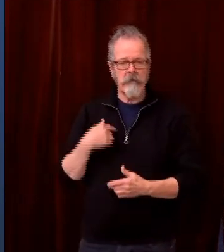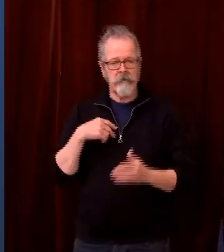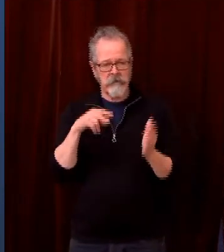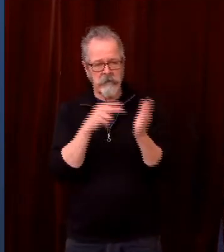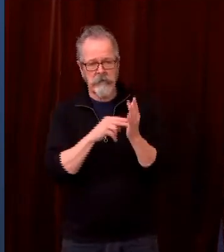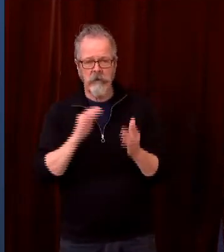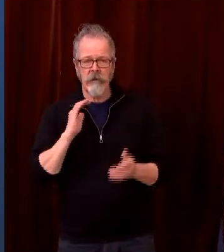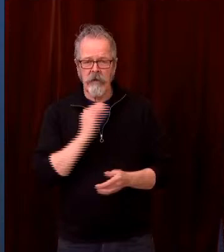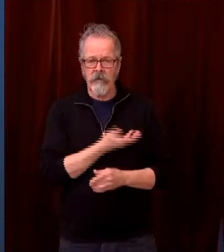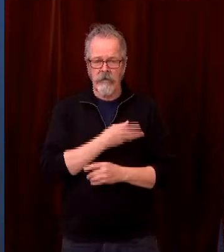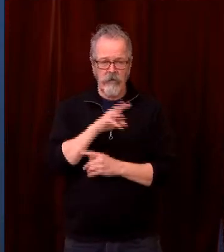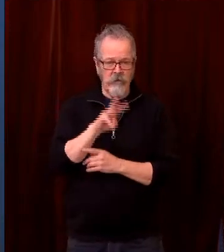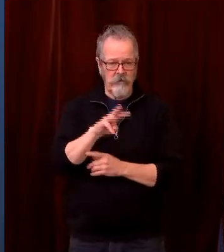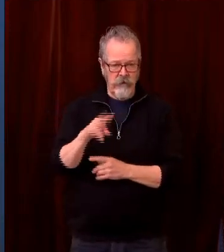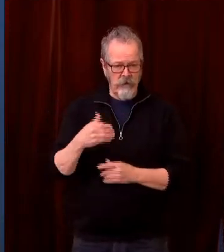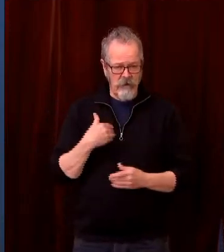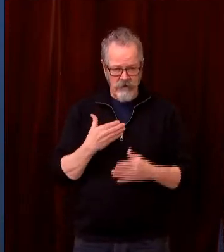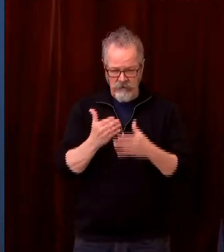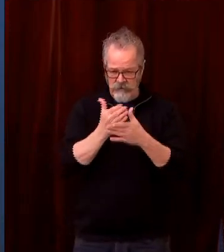Next question comes from Glenn with King 5.